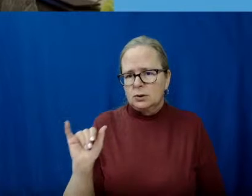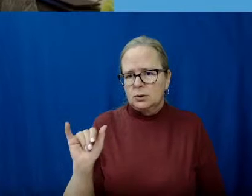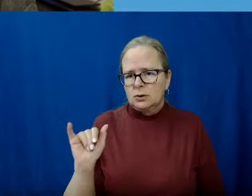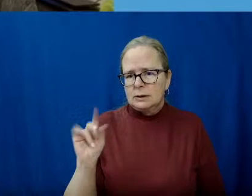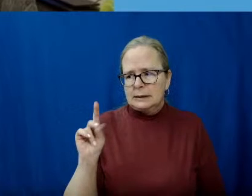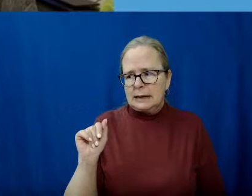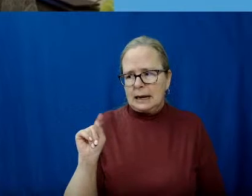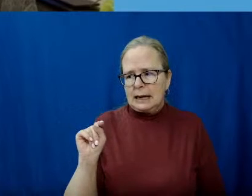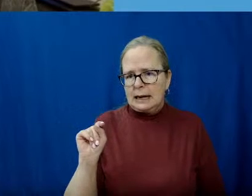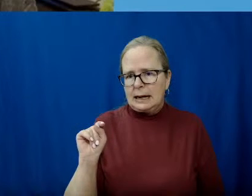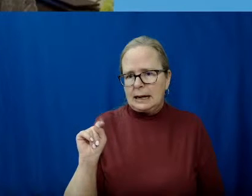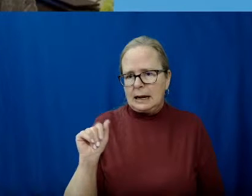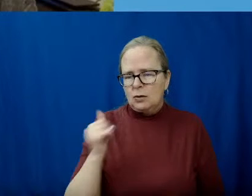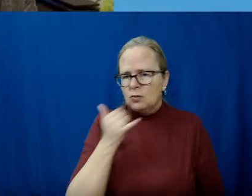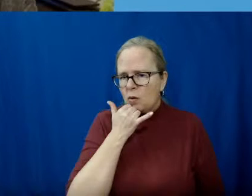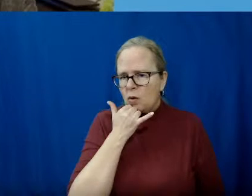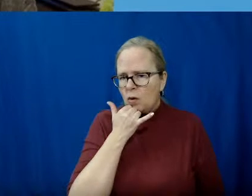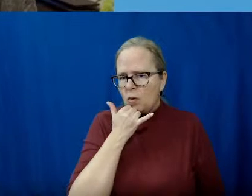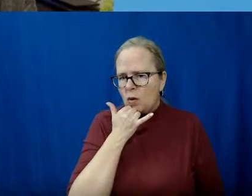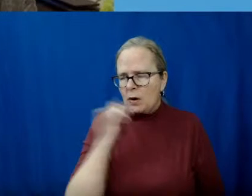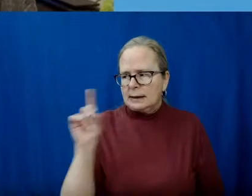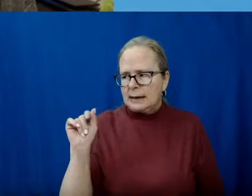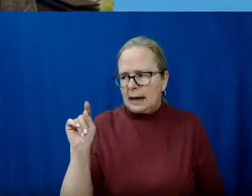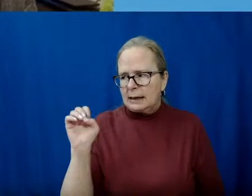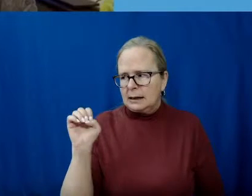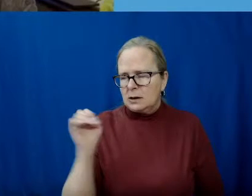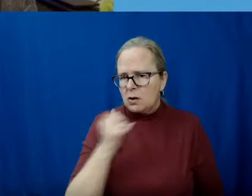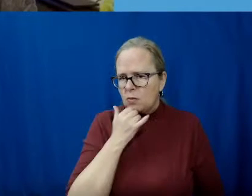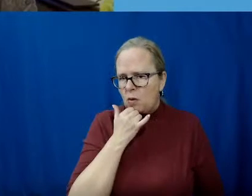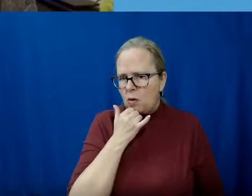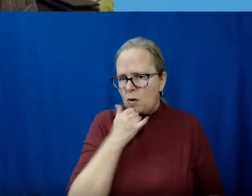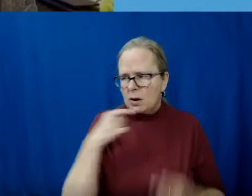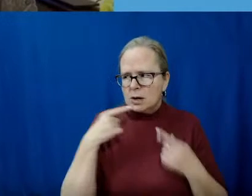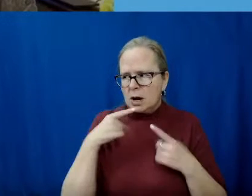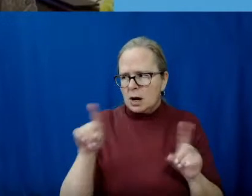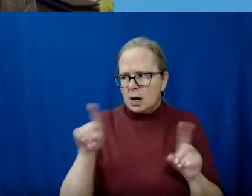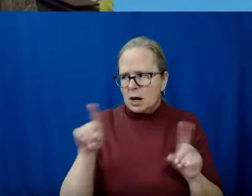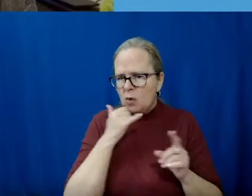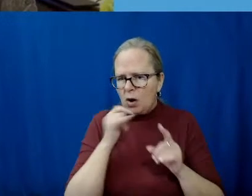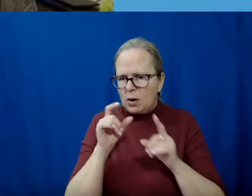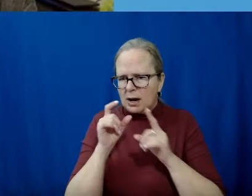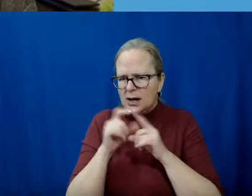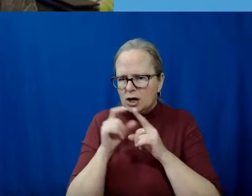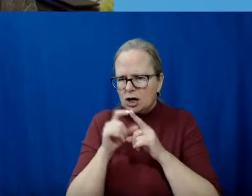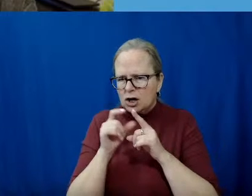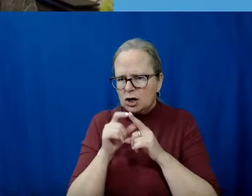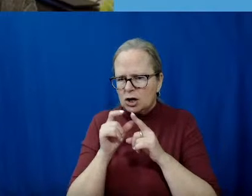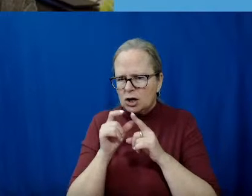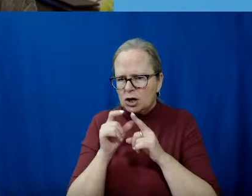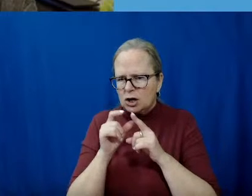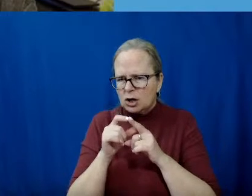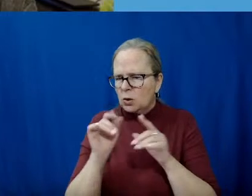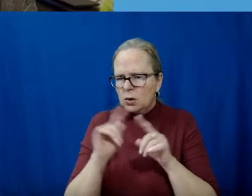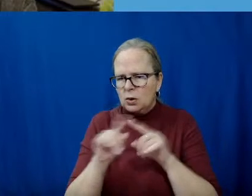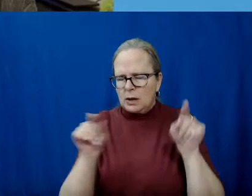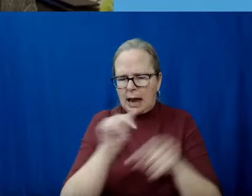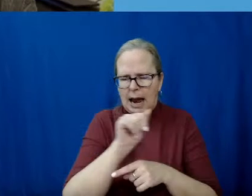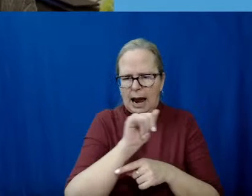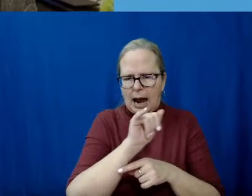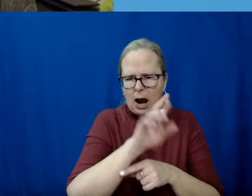it because this was his political plan, that if he could open for summer, open forever, the pandemic is